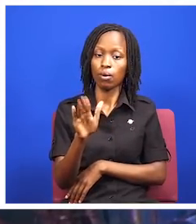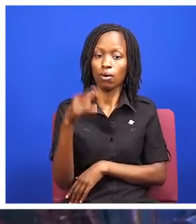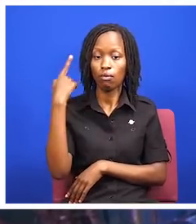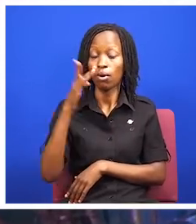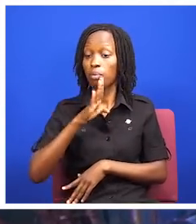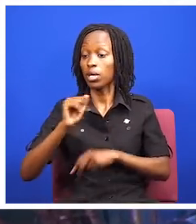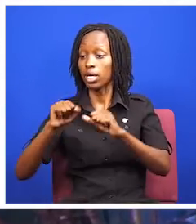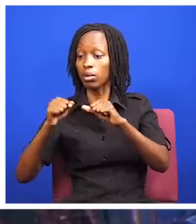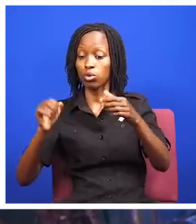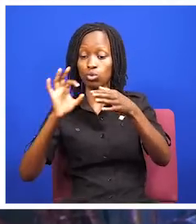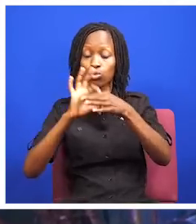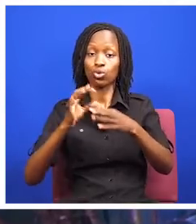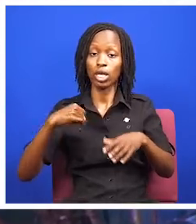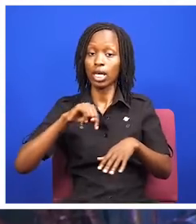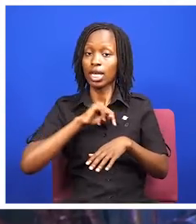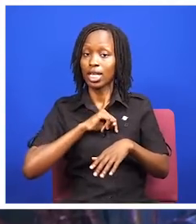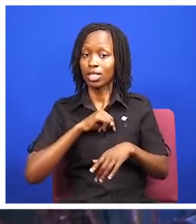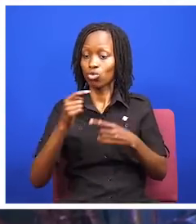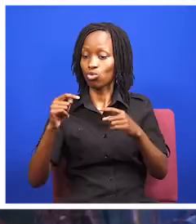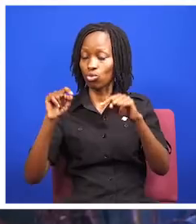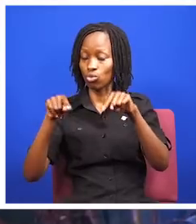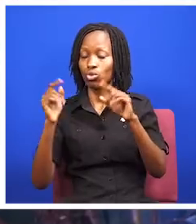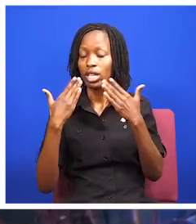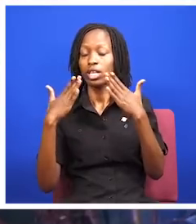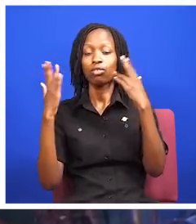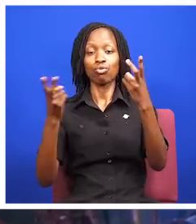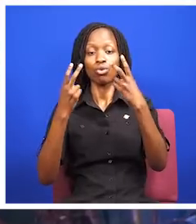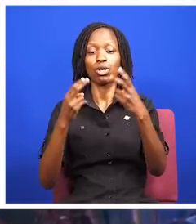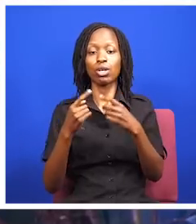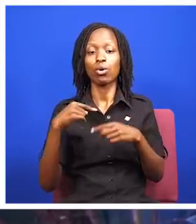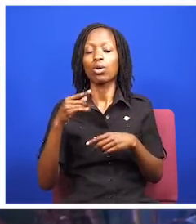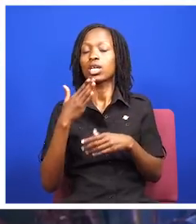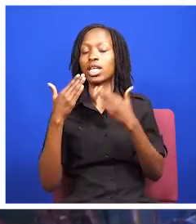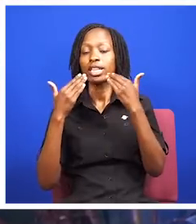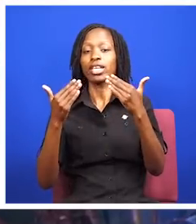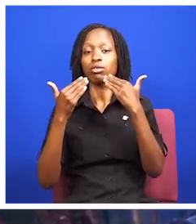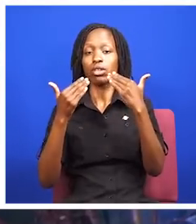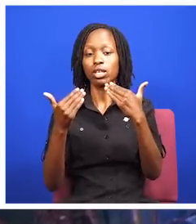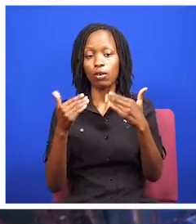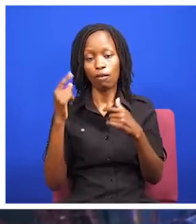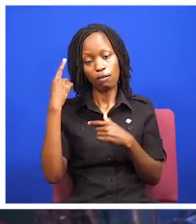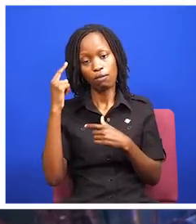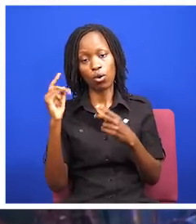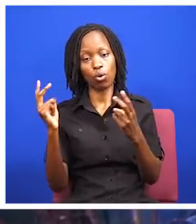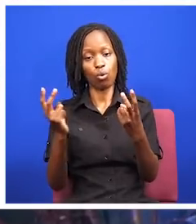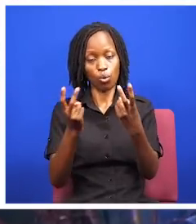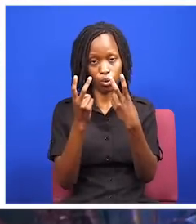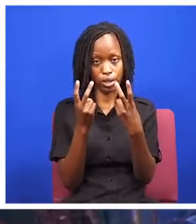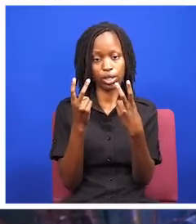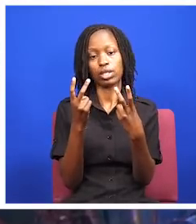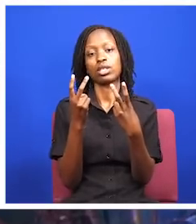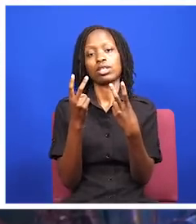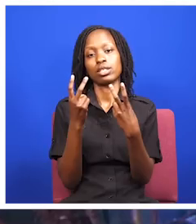for being able to join us today. Guys, we say thank you very much once again for